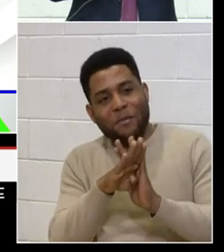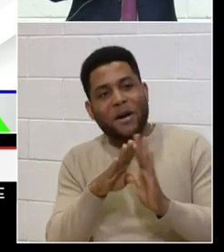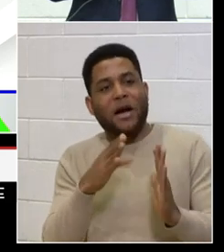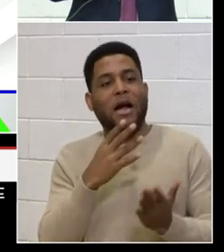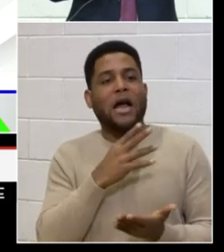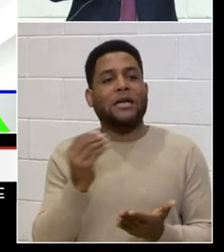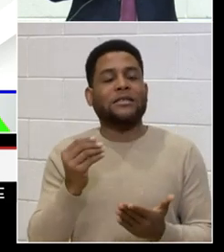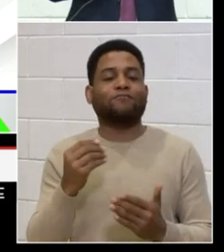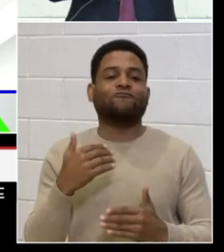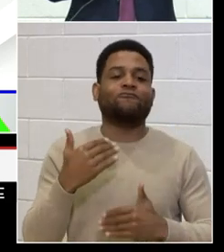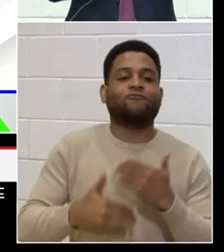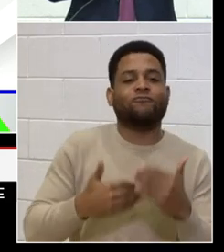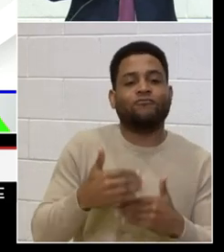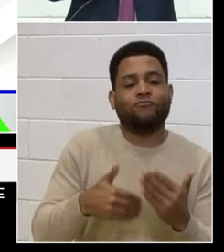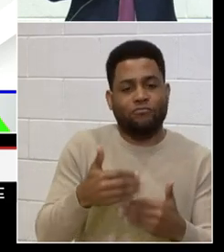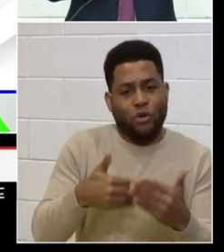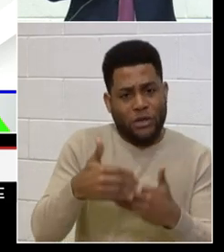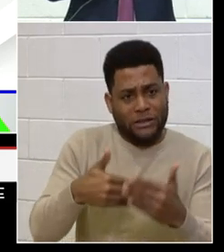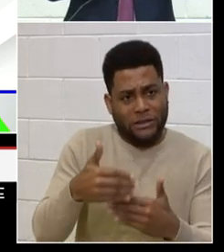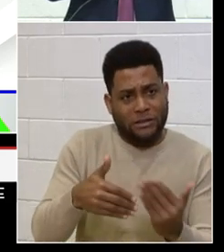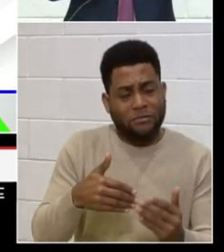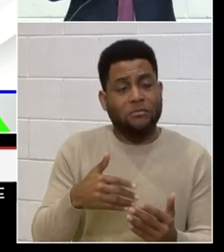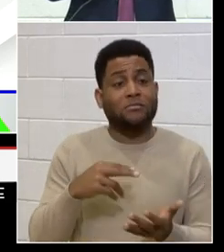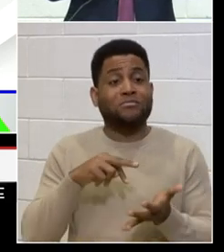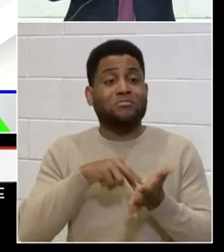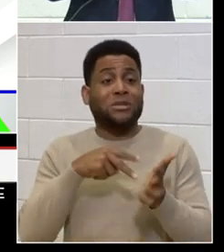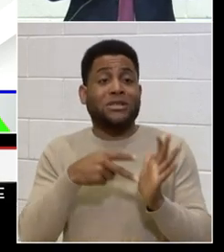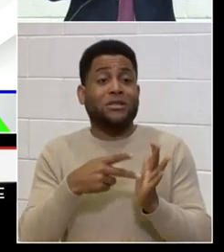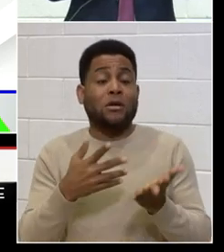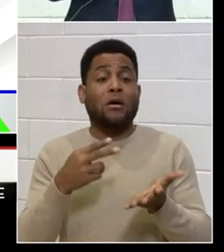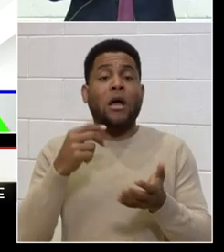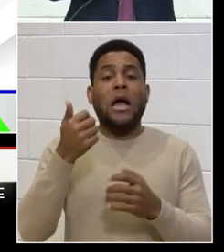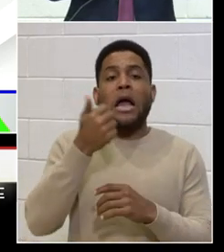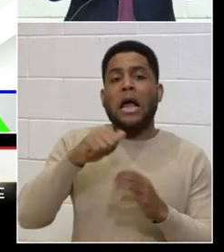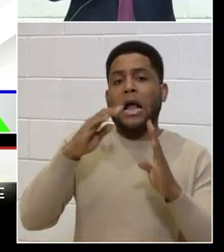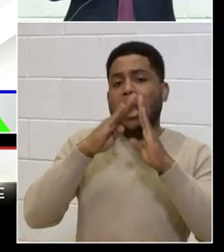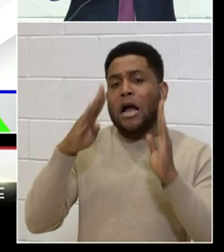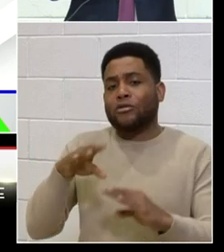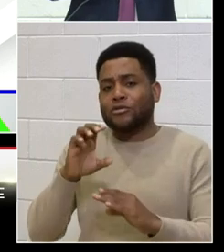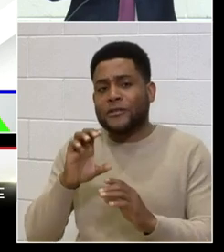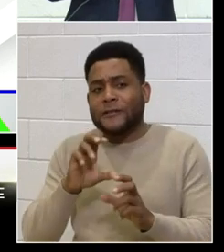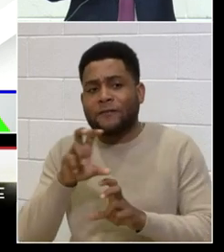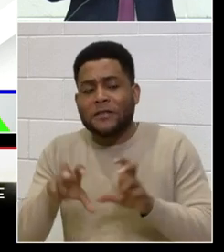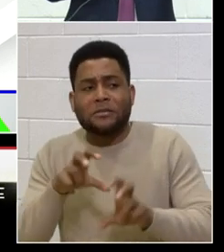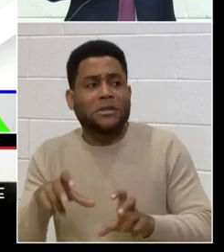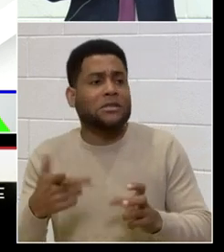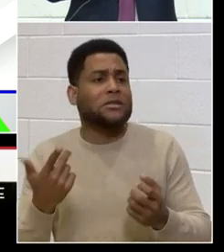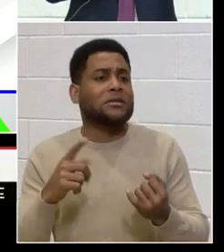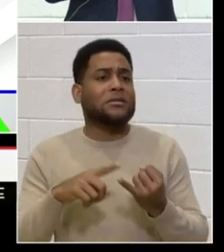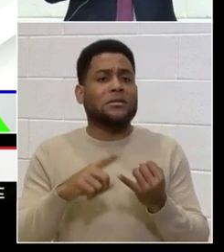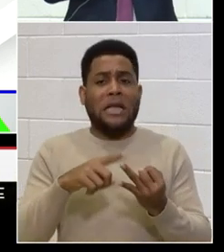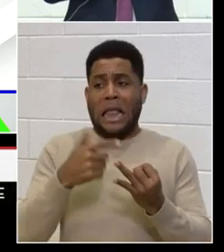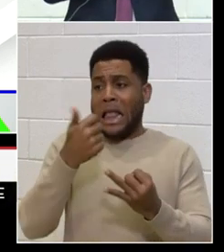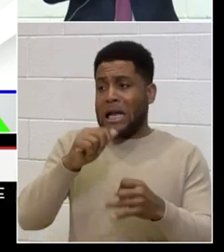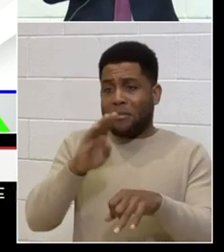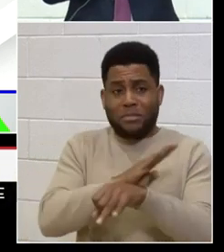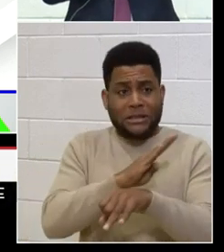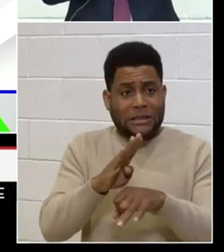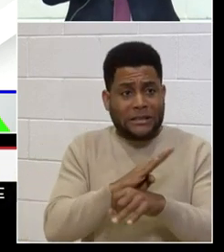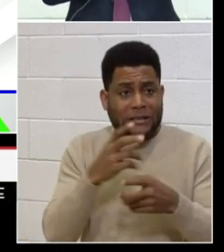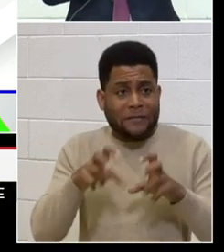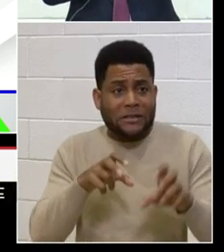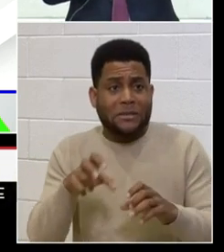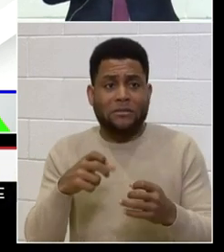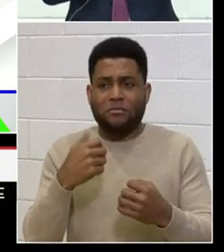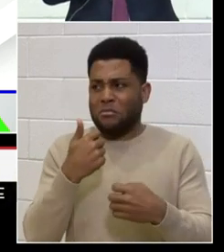and the investments that we put in place to be able to make sure we are recruiting, attracting, and retaining businesses like those that invest